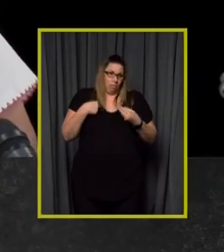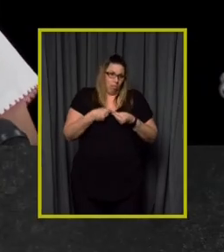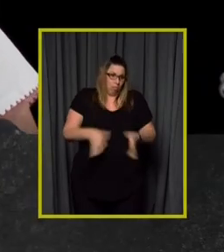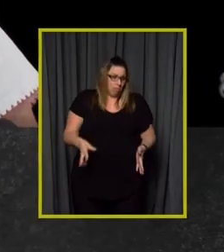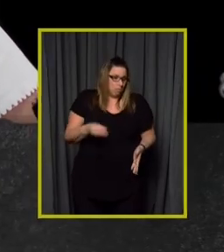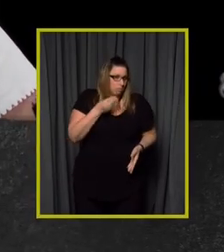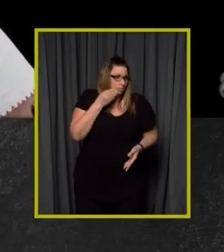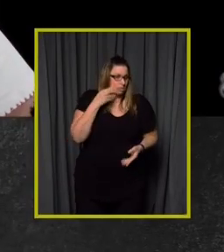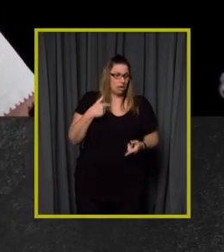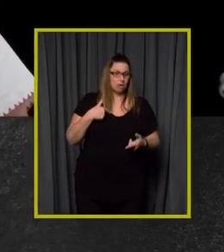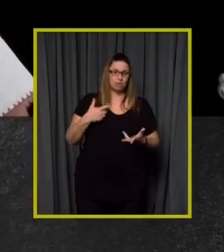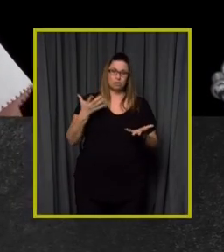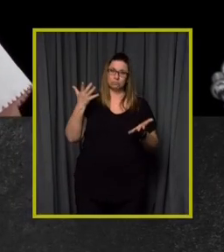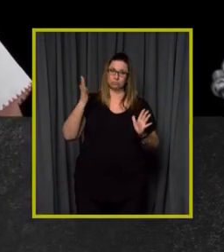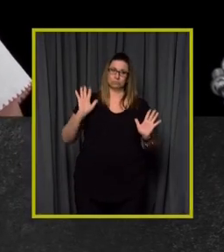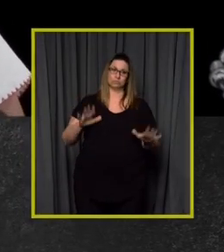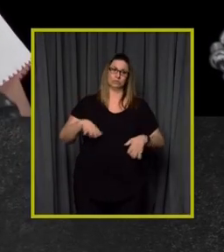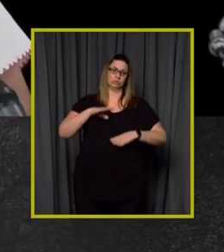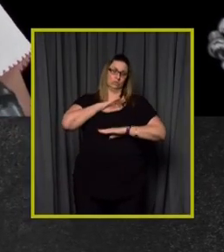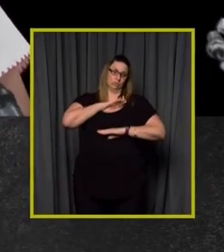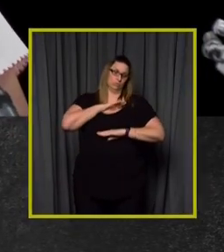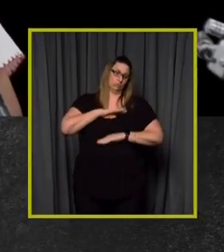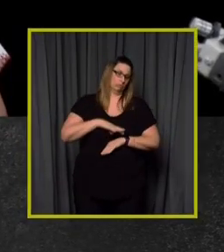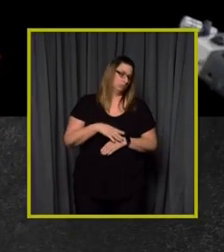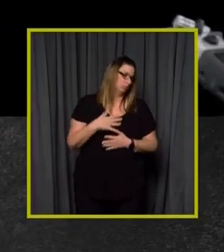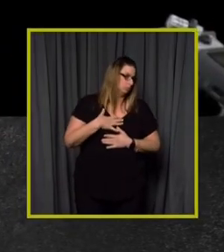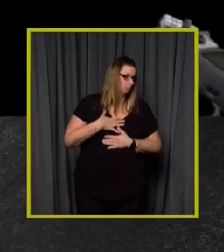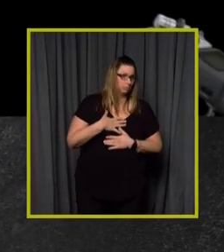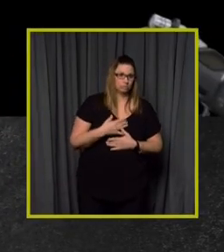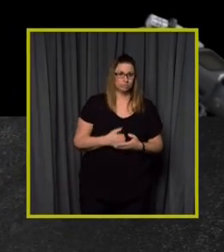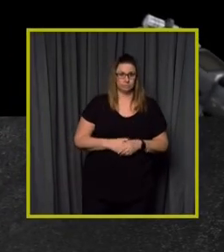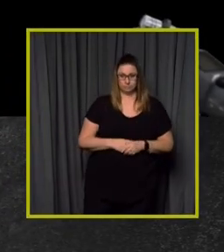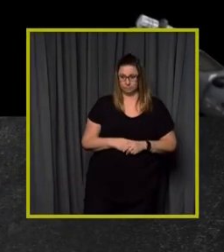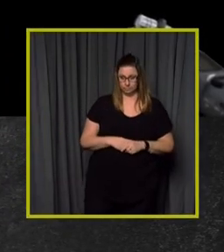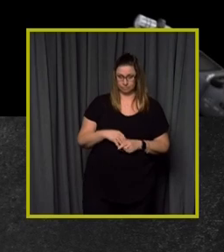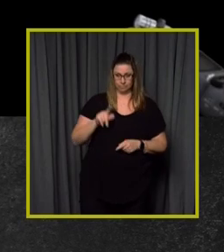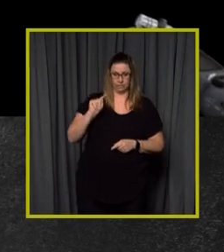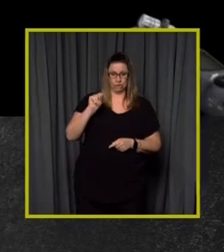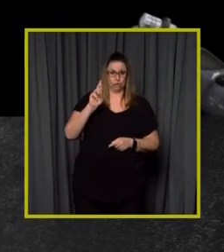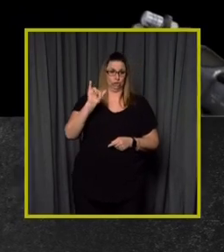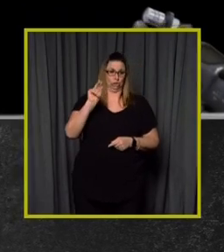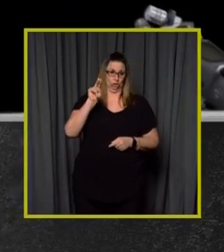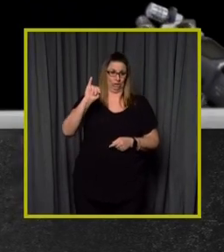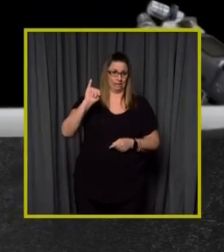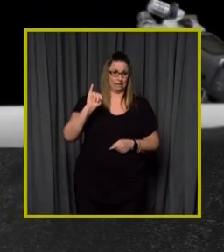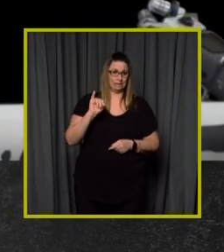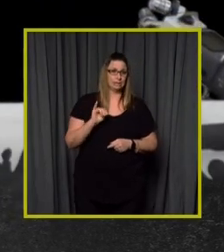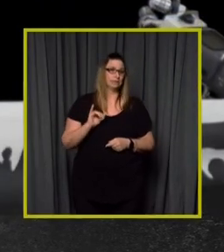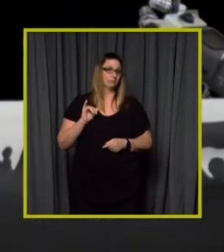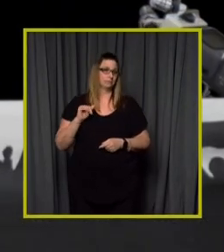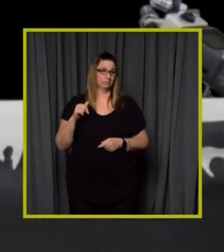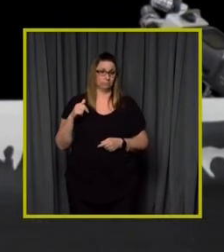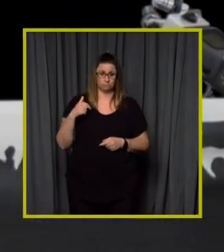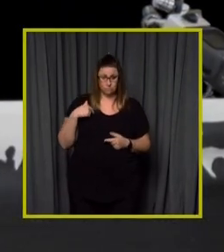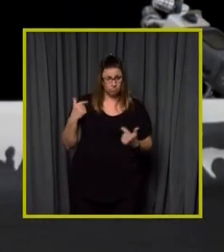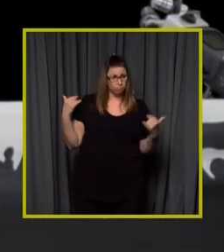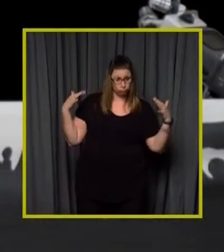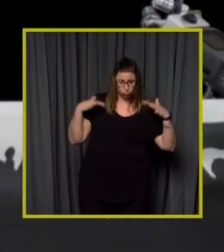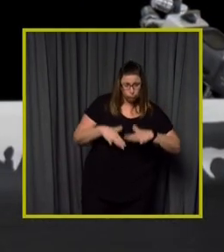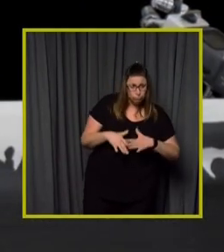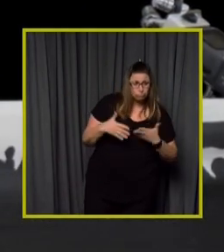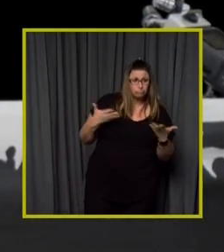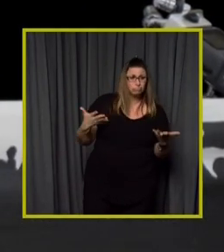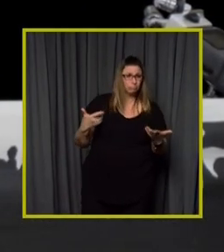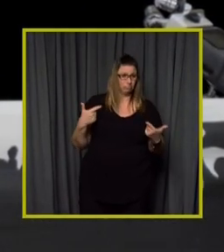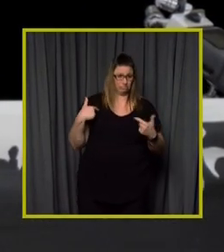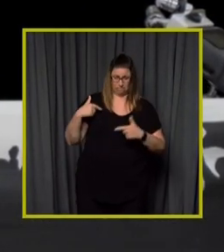really important to all of us. Many of us who are here come from this community, including myself, and so it's important when